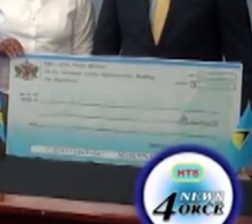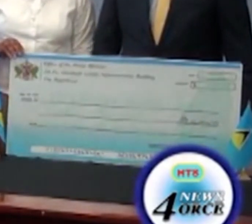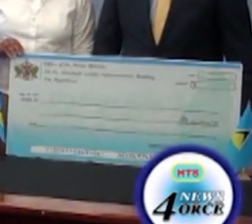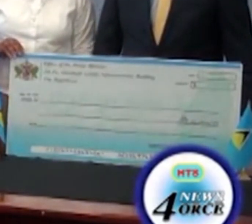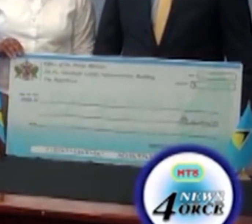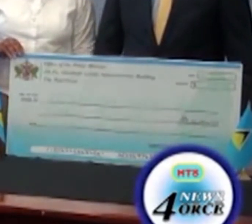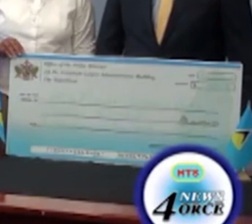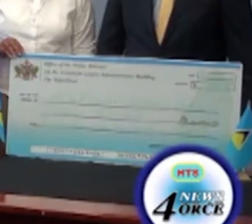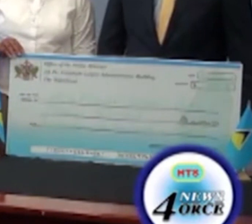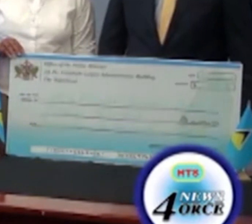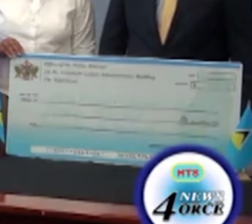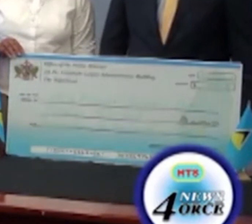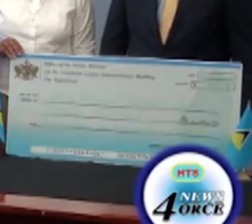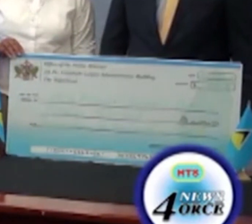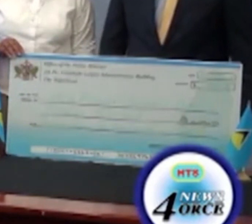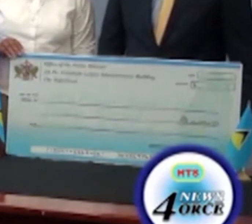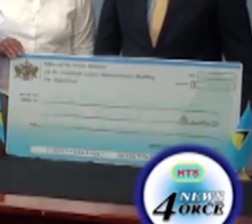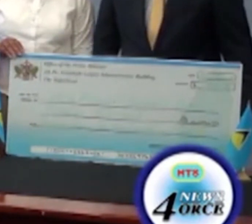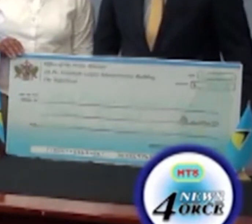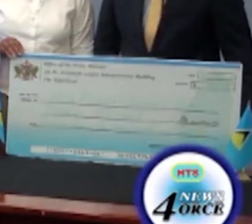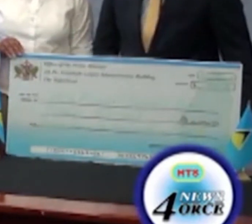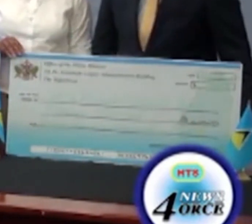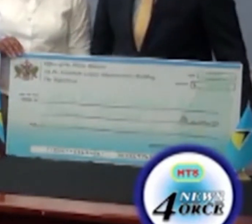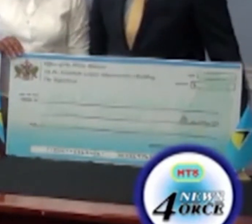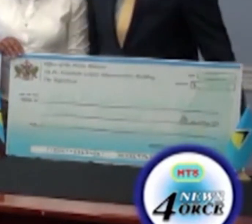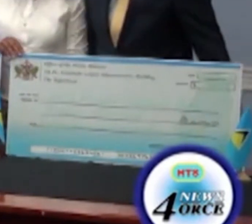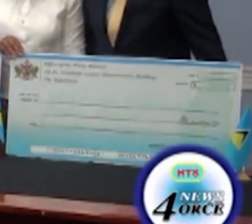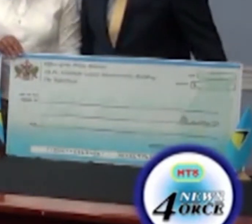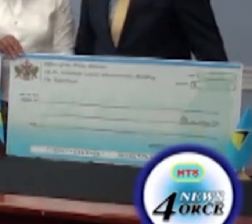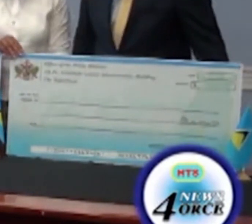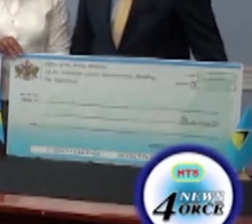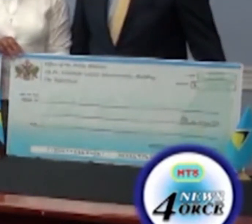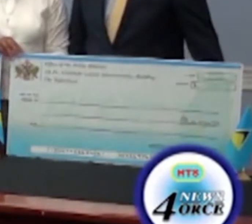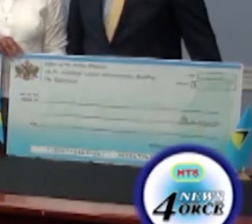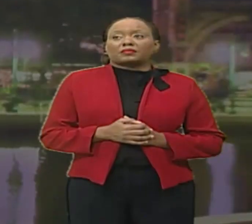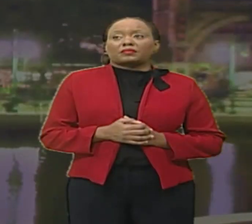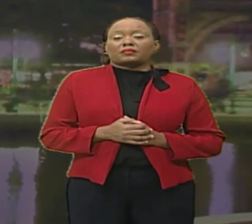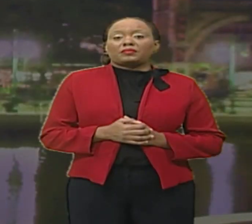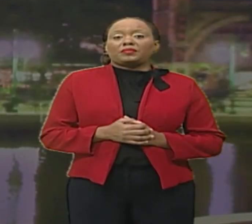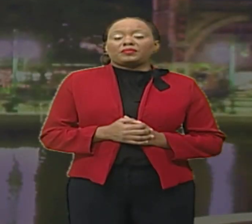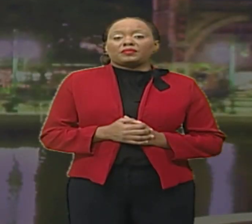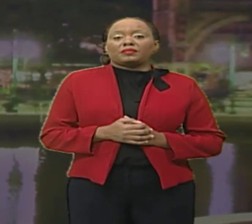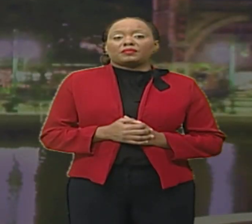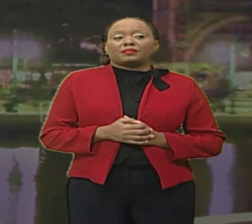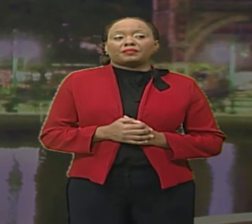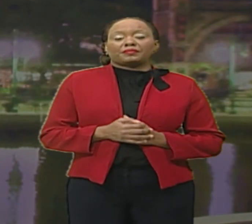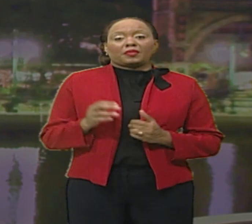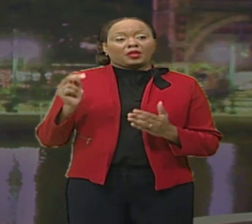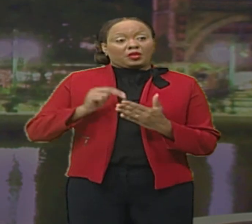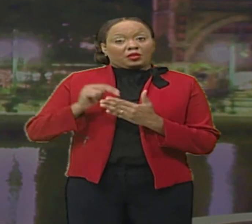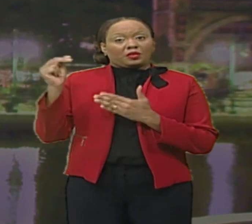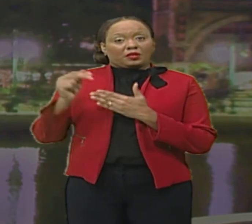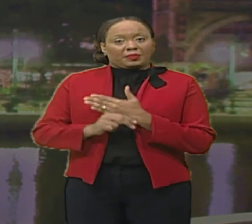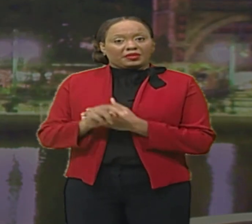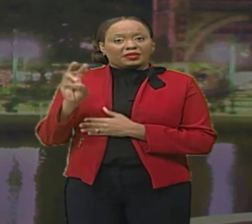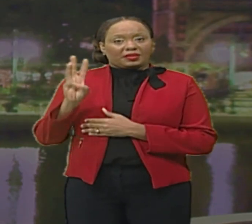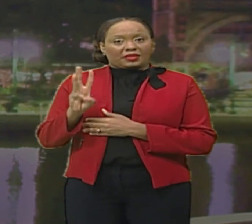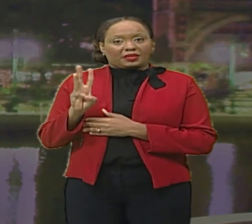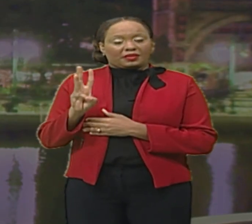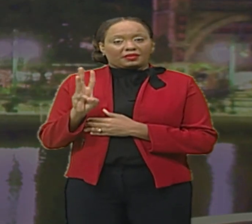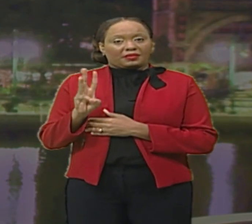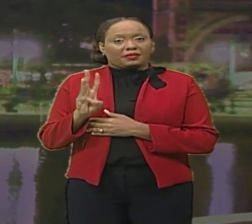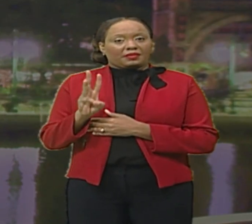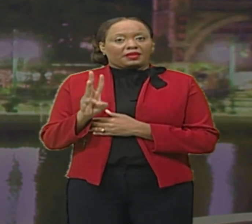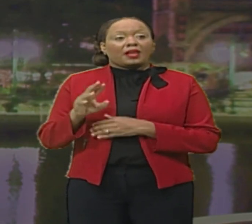School of Ballet and Holy Family Children's Home each received $15,000. November 6 is the date when Antiguans